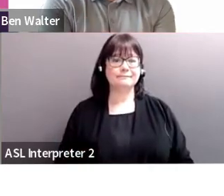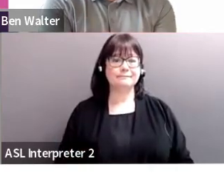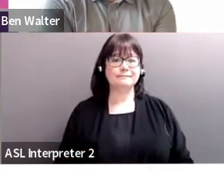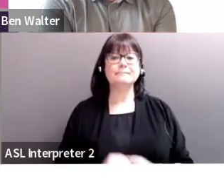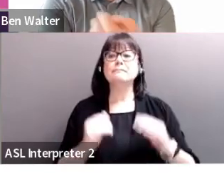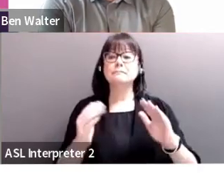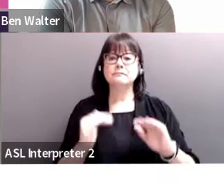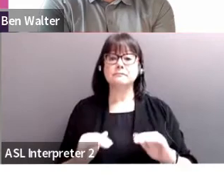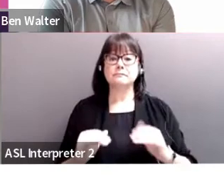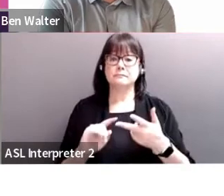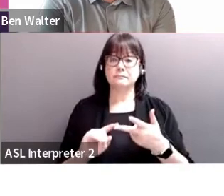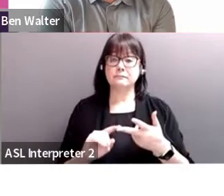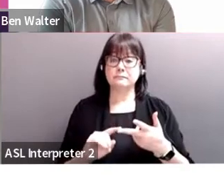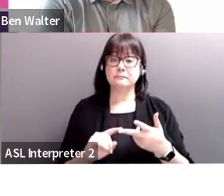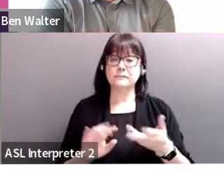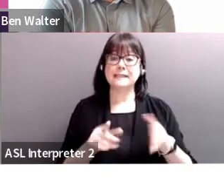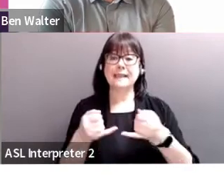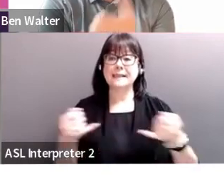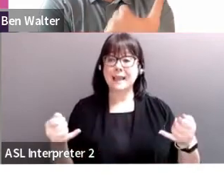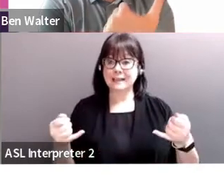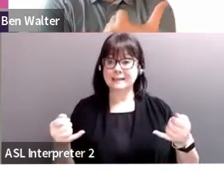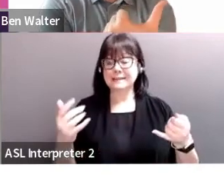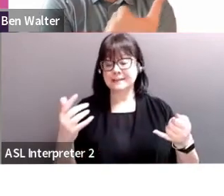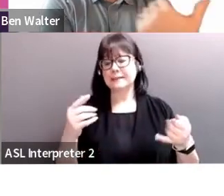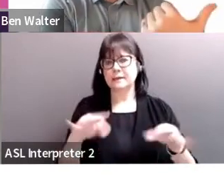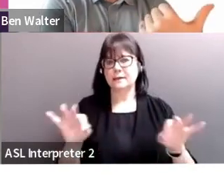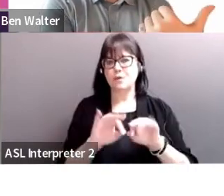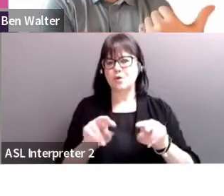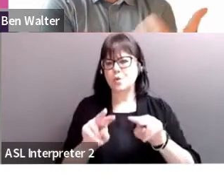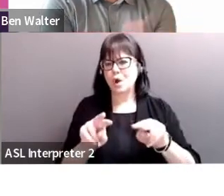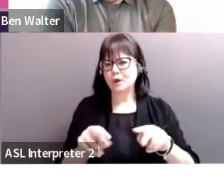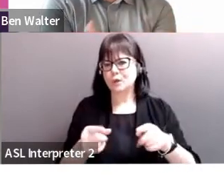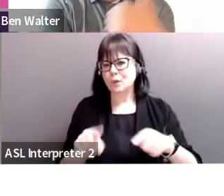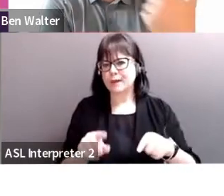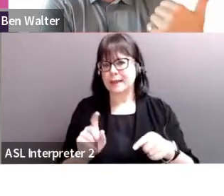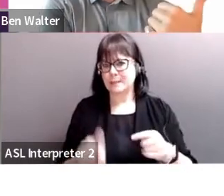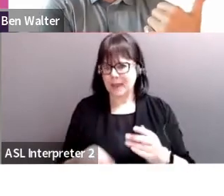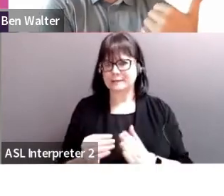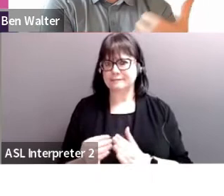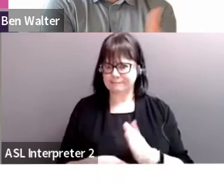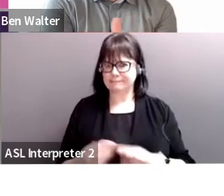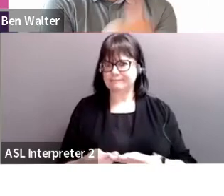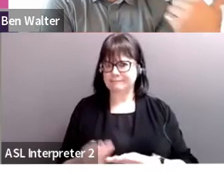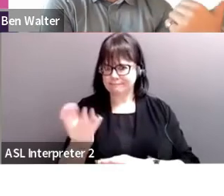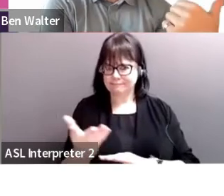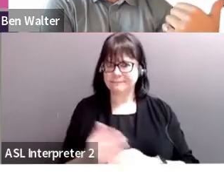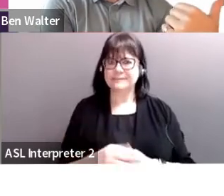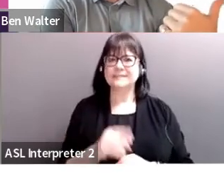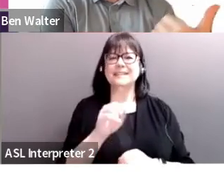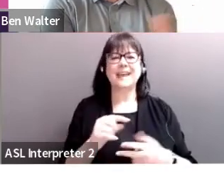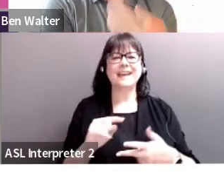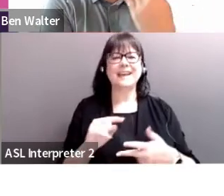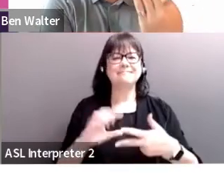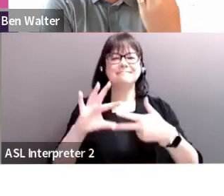Now, the third tip is to stay ahead of deadlines. And we can see this is very much related, to applying early, right? Staying ahead of deadlines